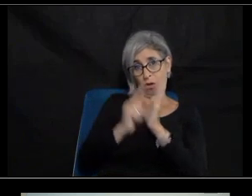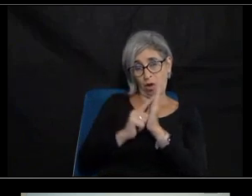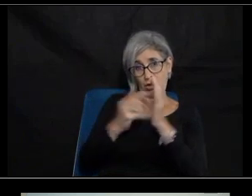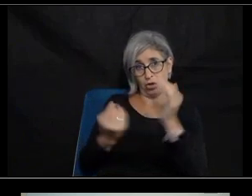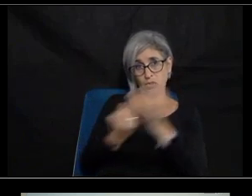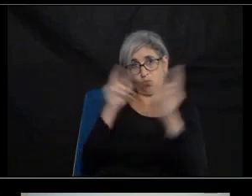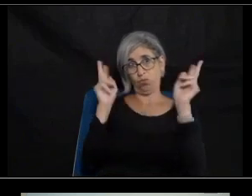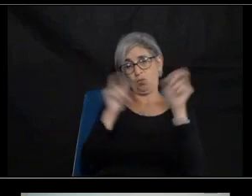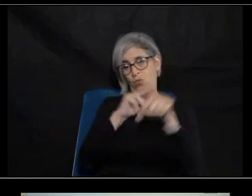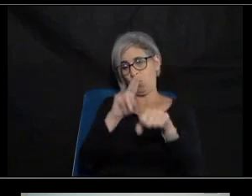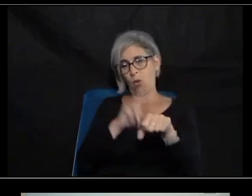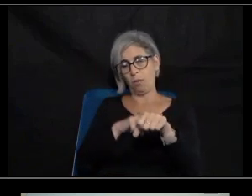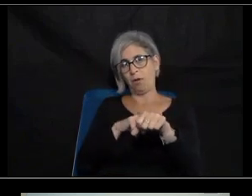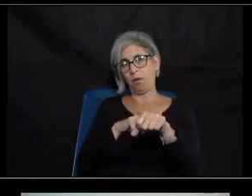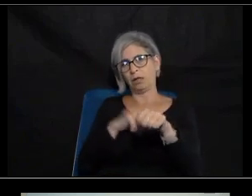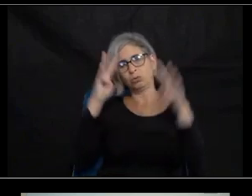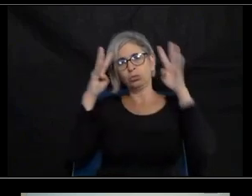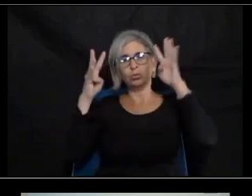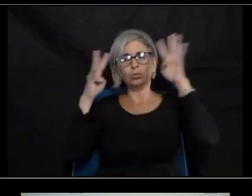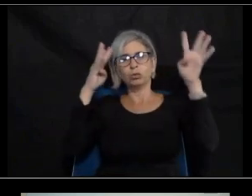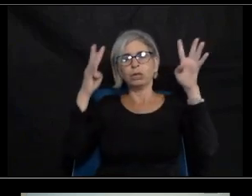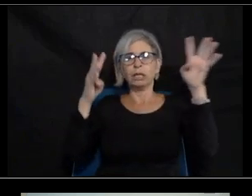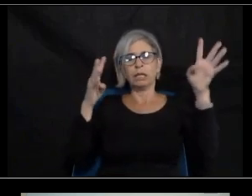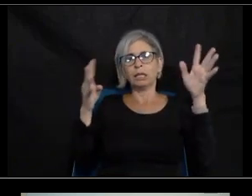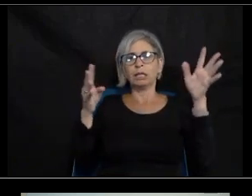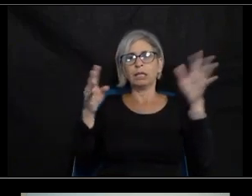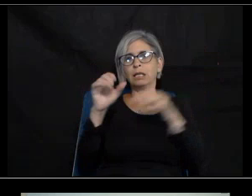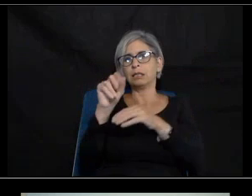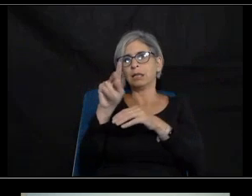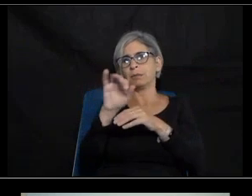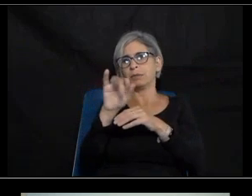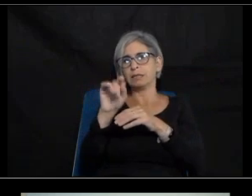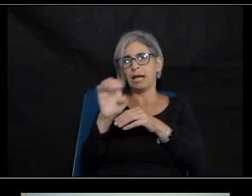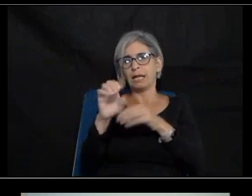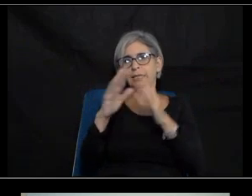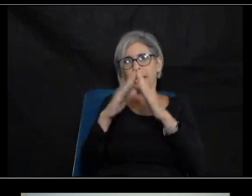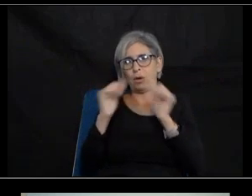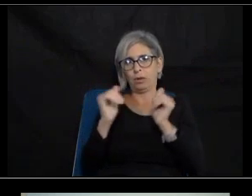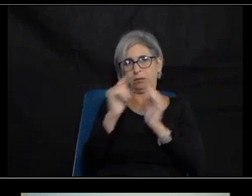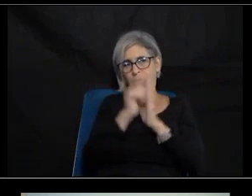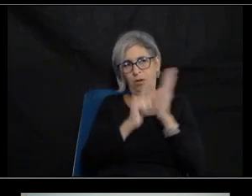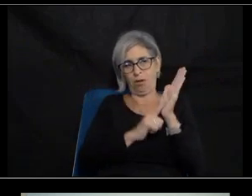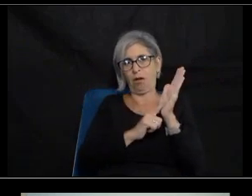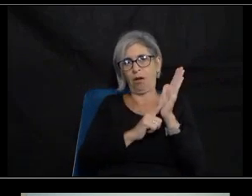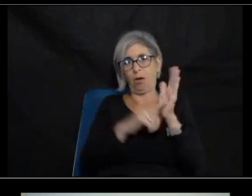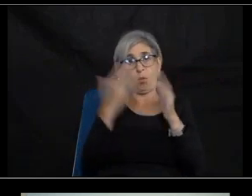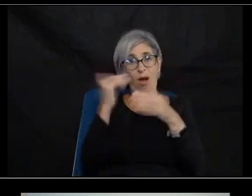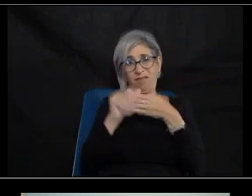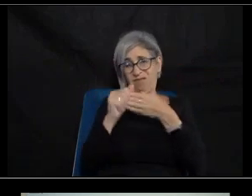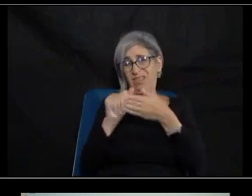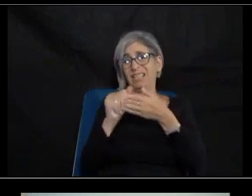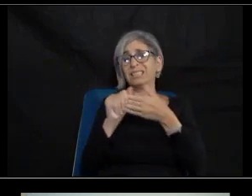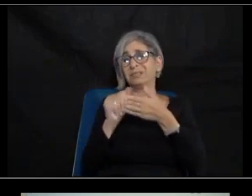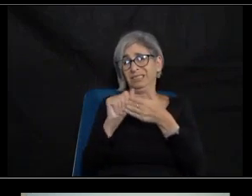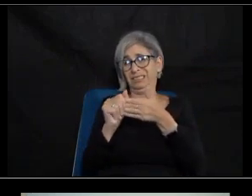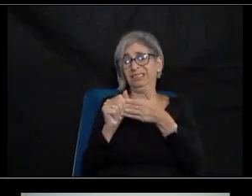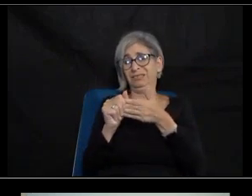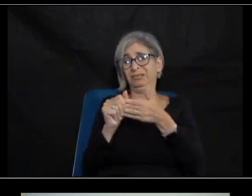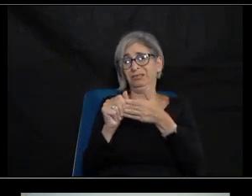that we in, to try to create a subsidized housing ordinance so that there is flexibility in